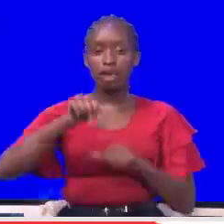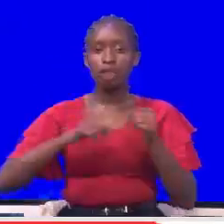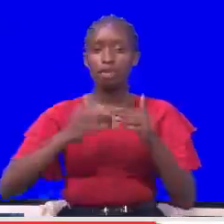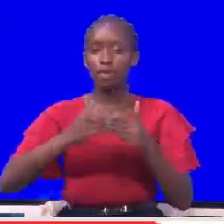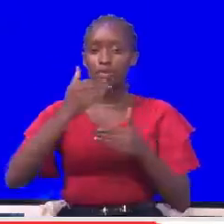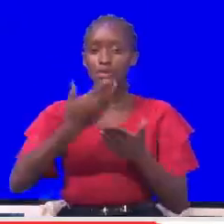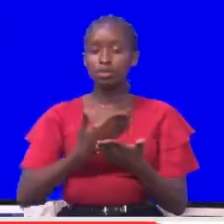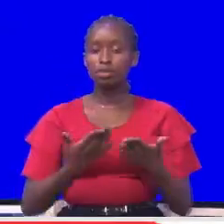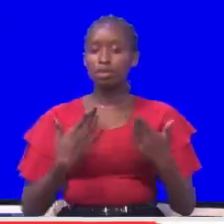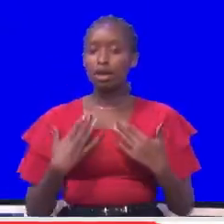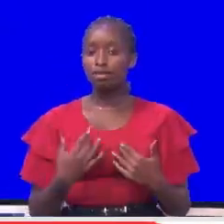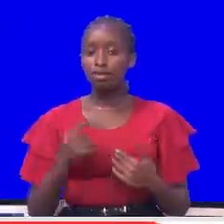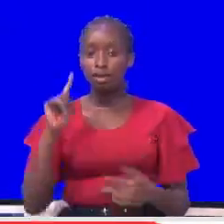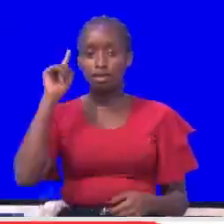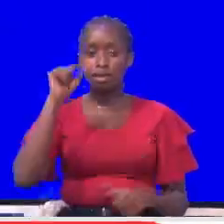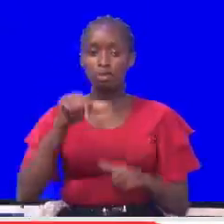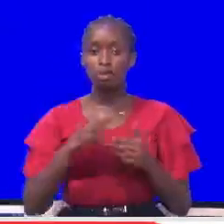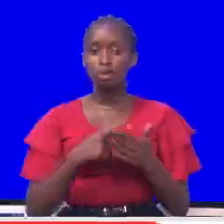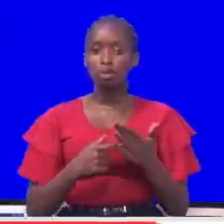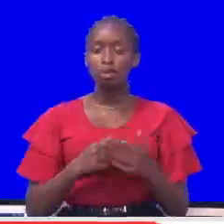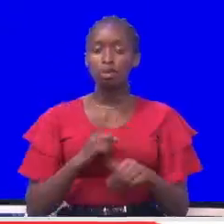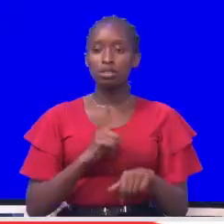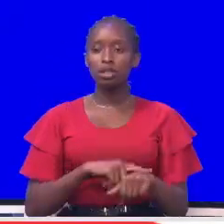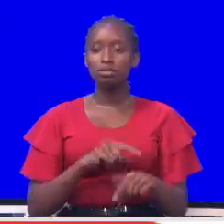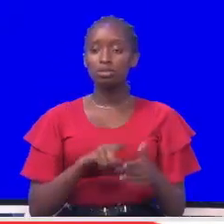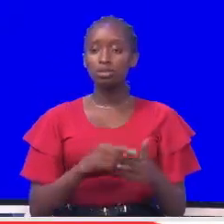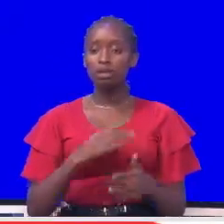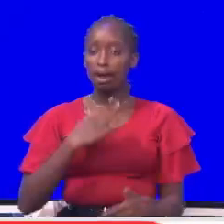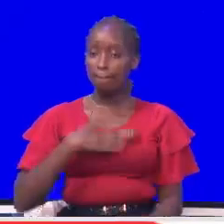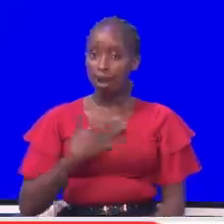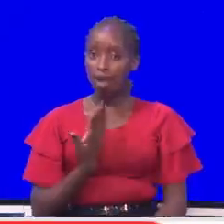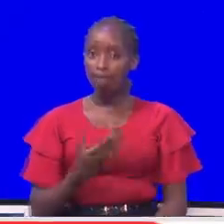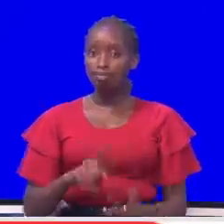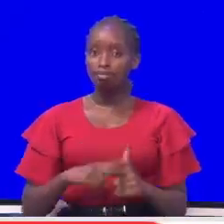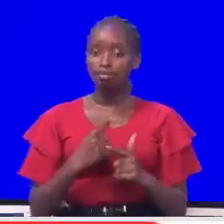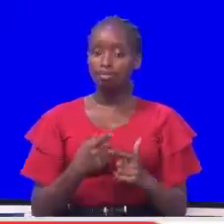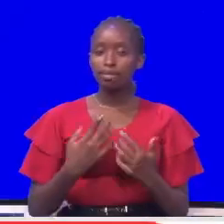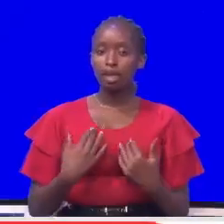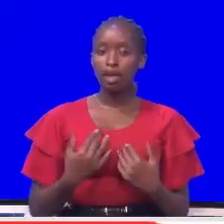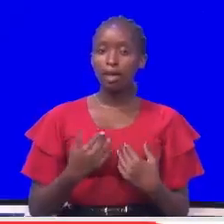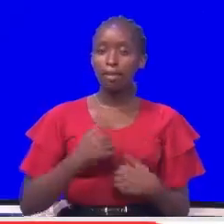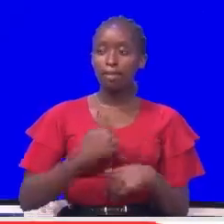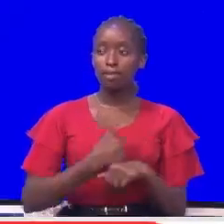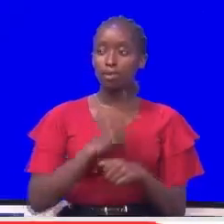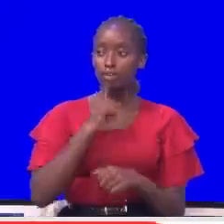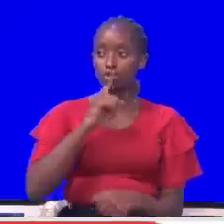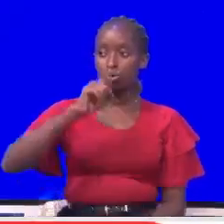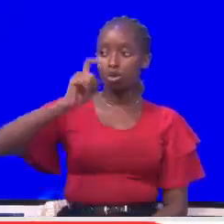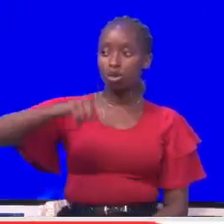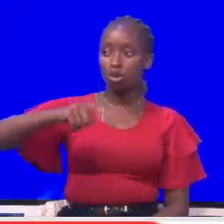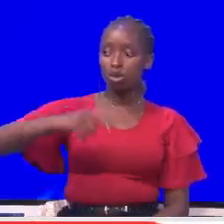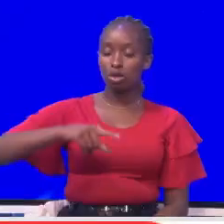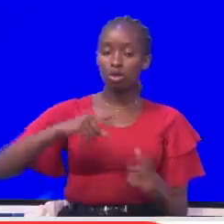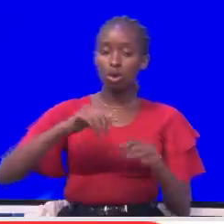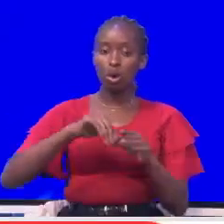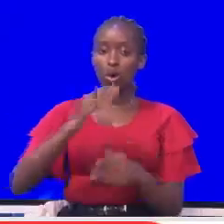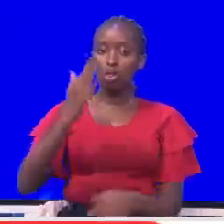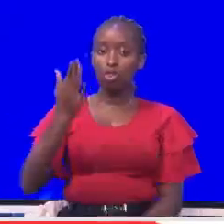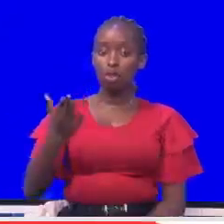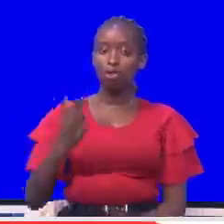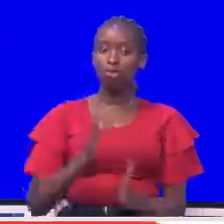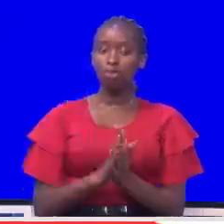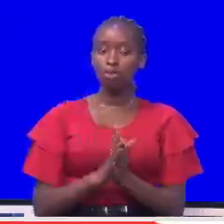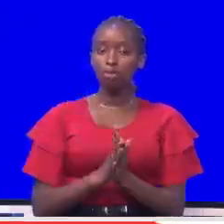Olympic, think that this time is my time. And I will have to make sure I go out there